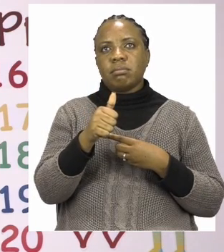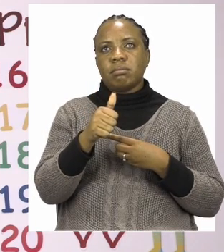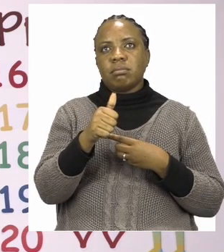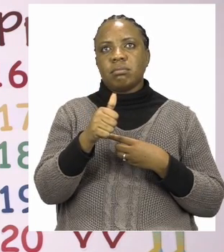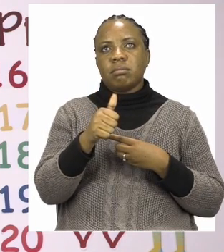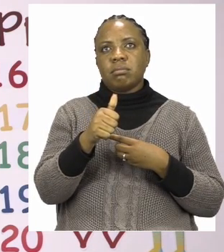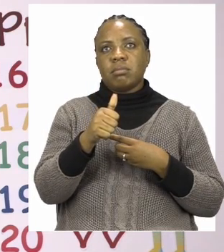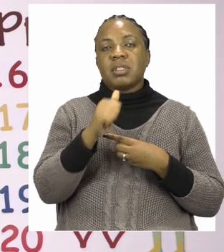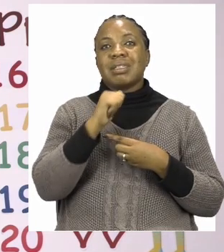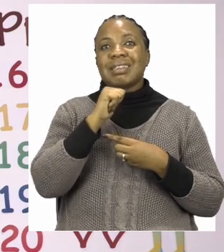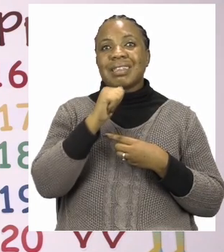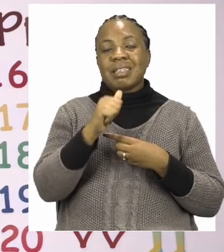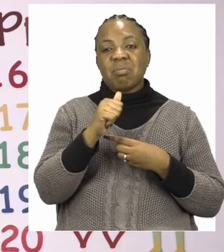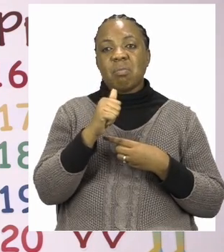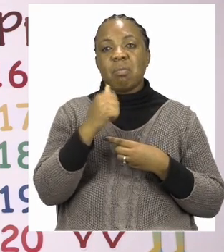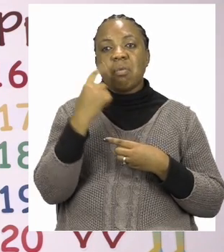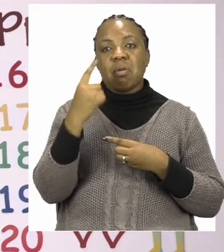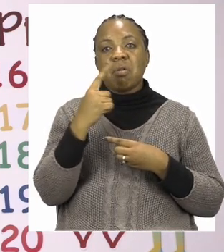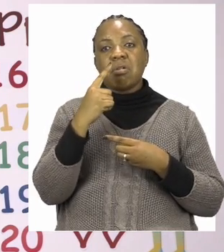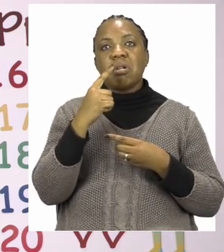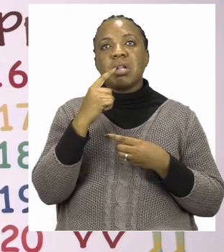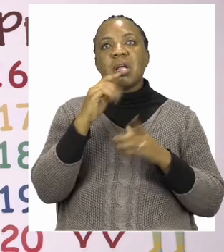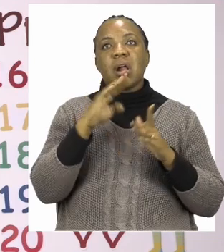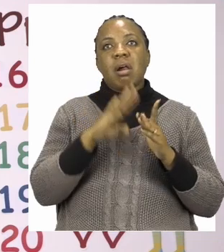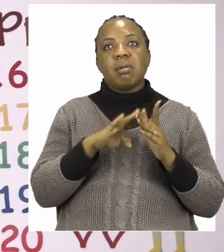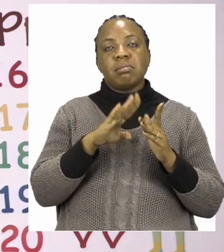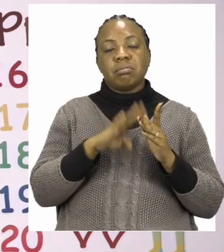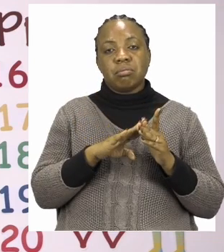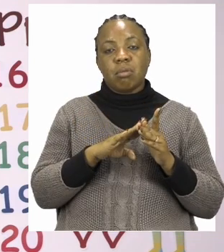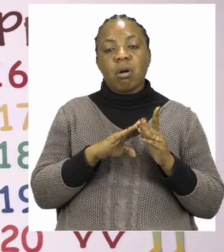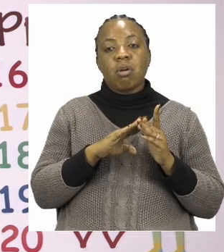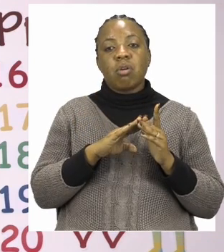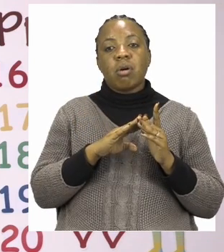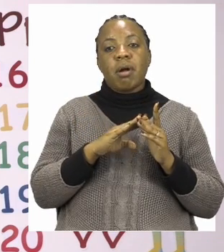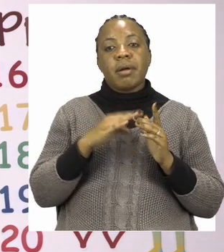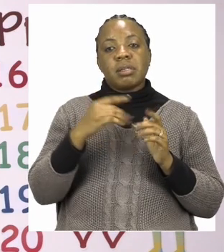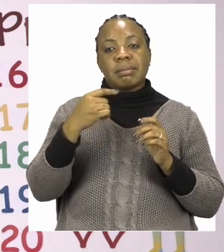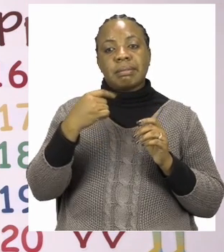to yourself. For example, I am